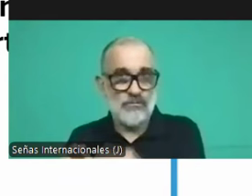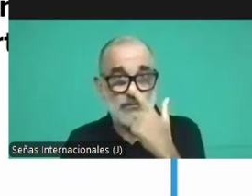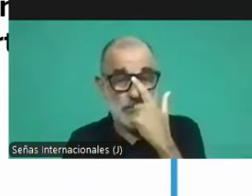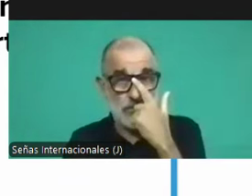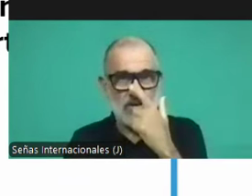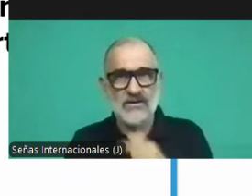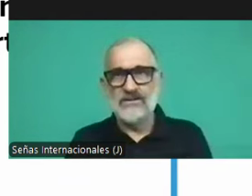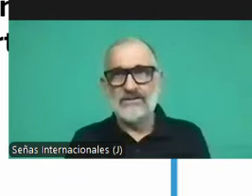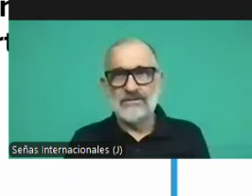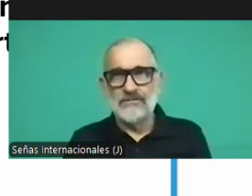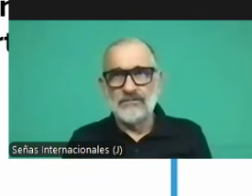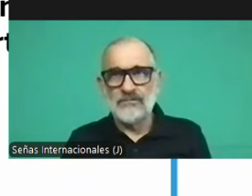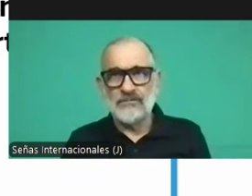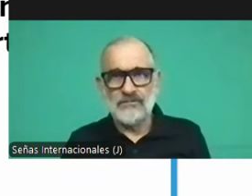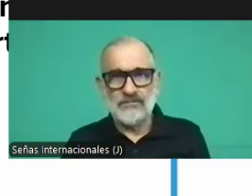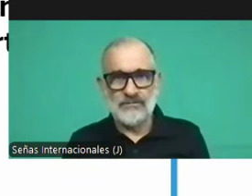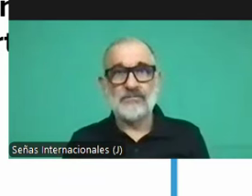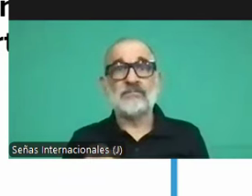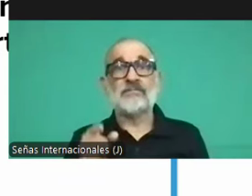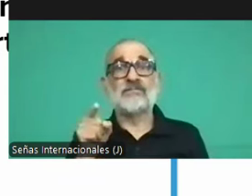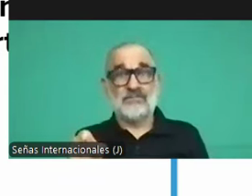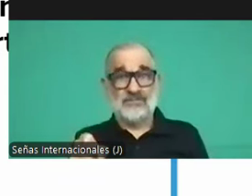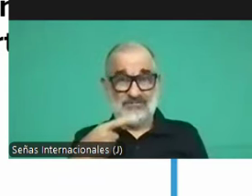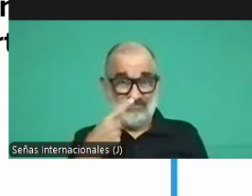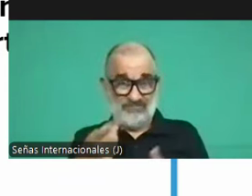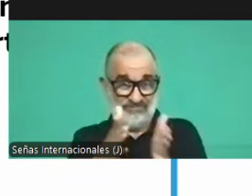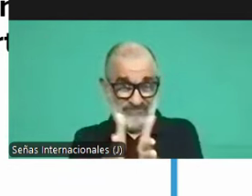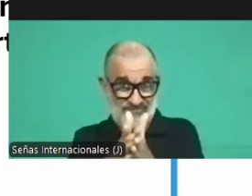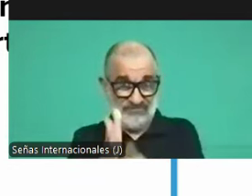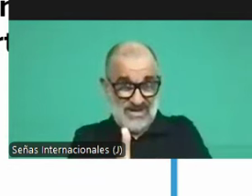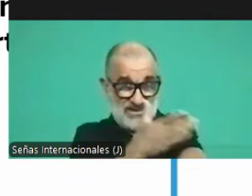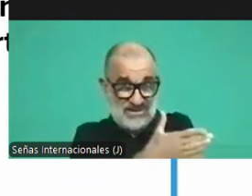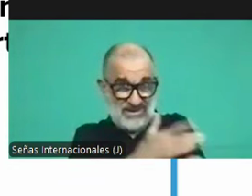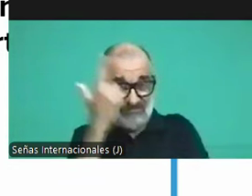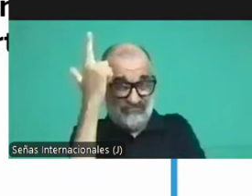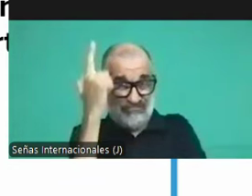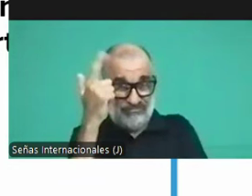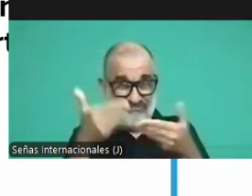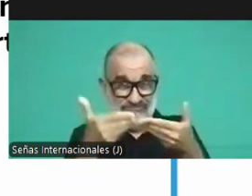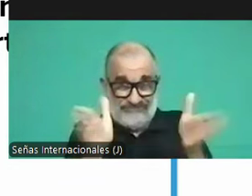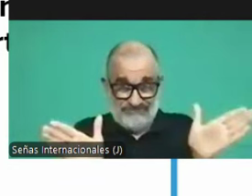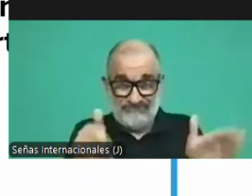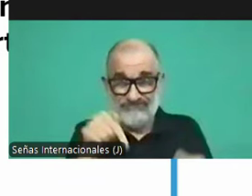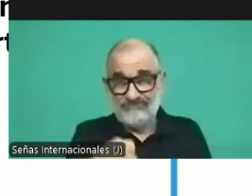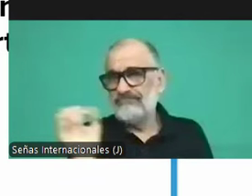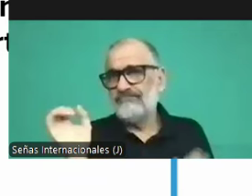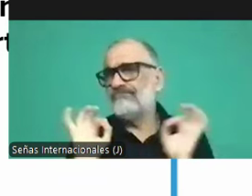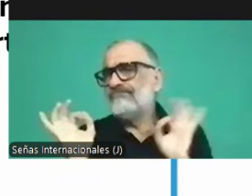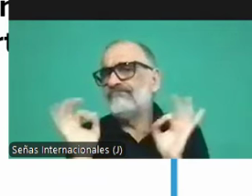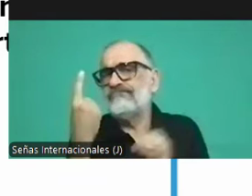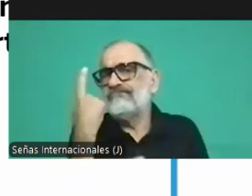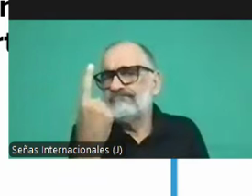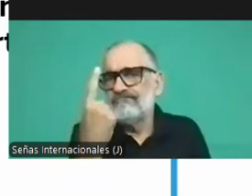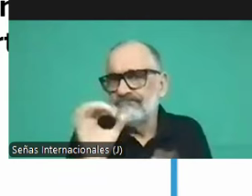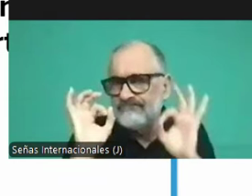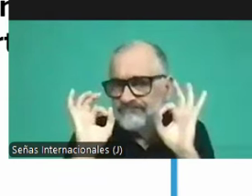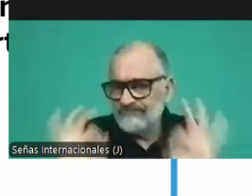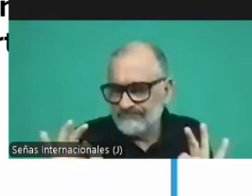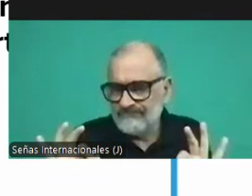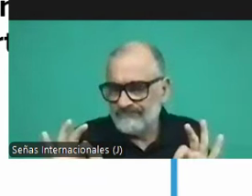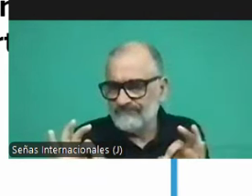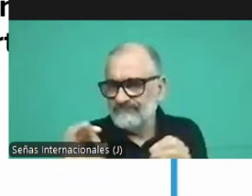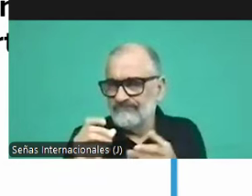como decía al inicio, As I said at the beginning, no hay, no hay una receta mágica. Es necesario there's no